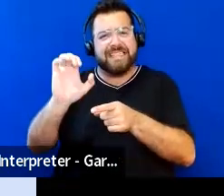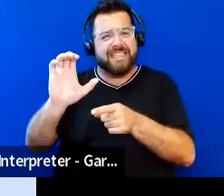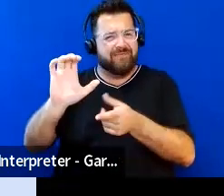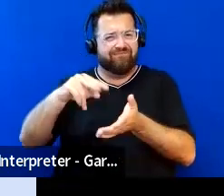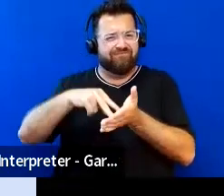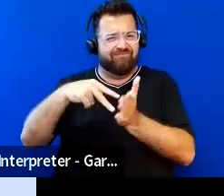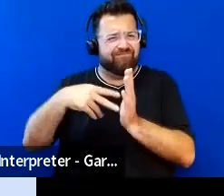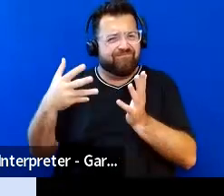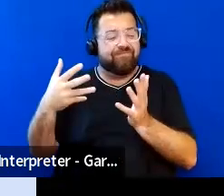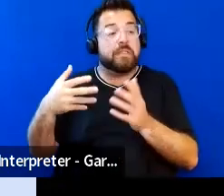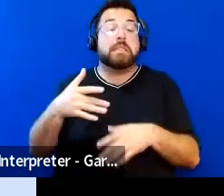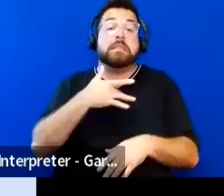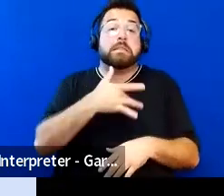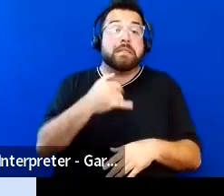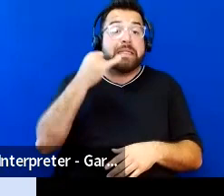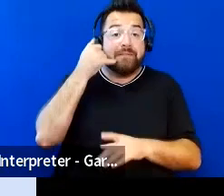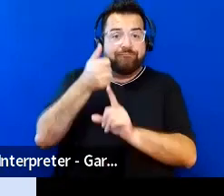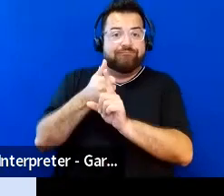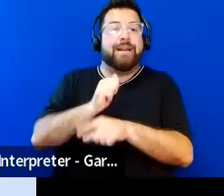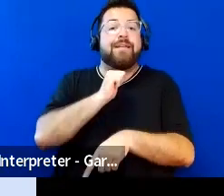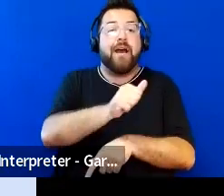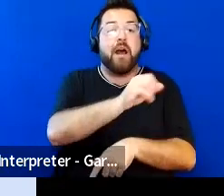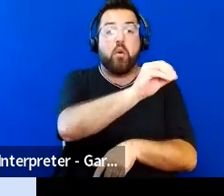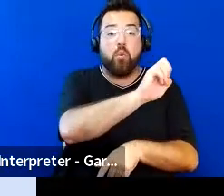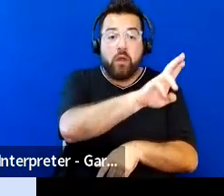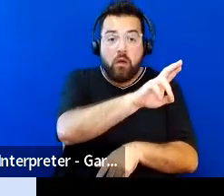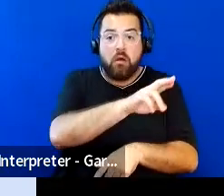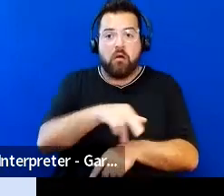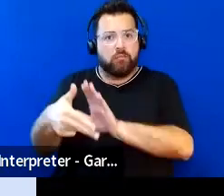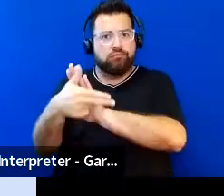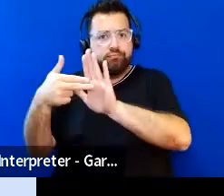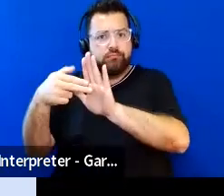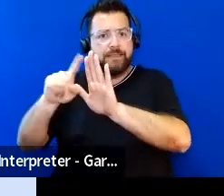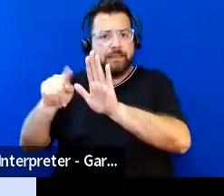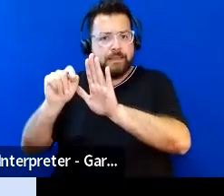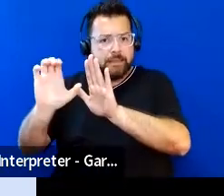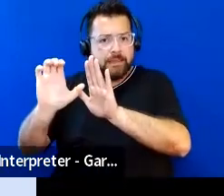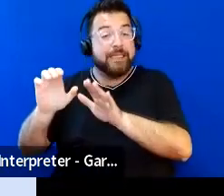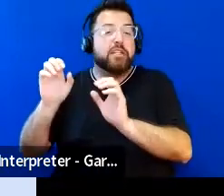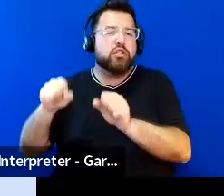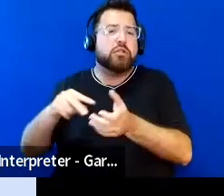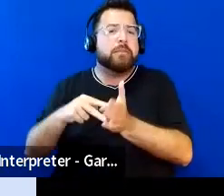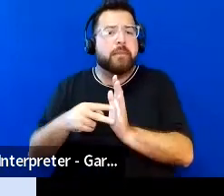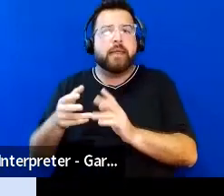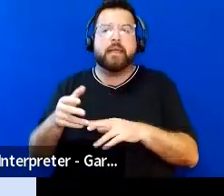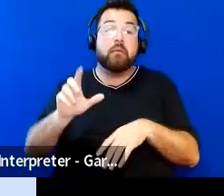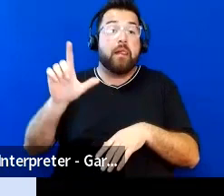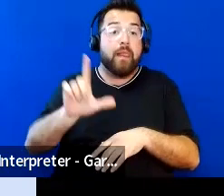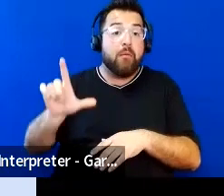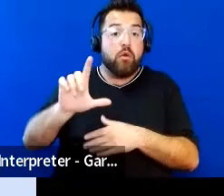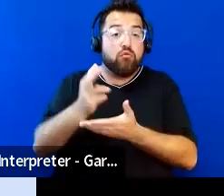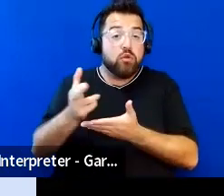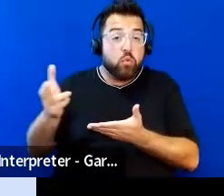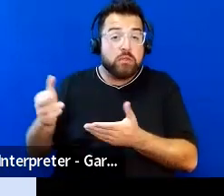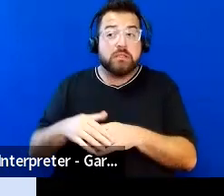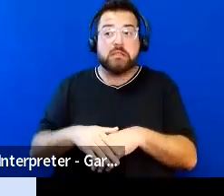Typically, if it's not OER and it is a ZTC, these can be materials like your library resources